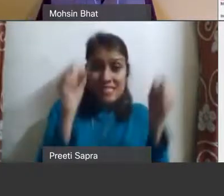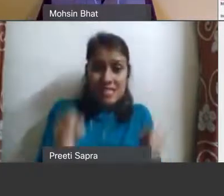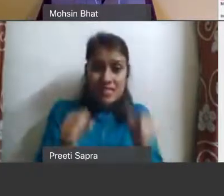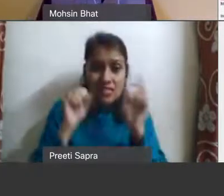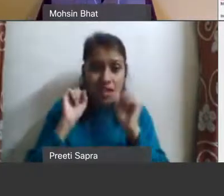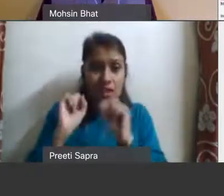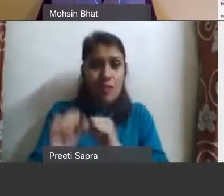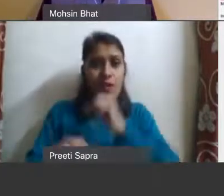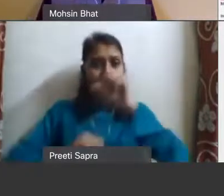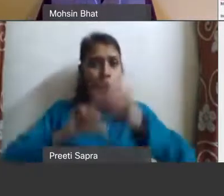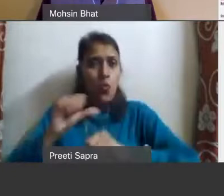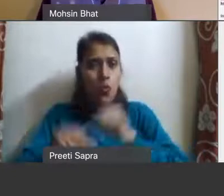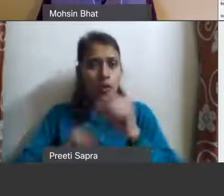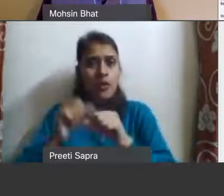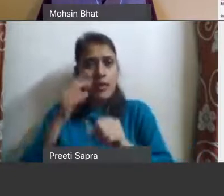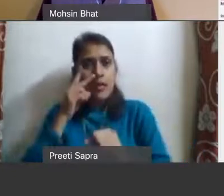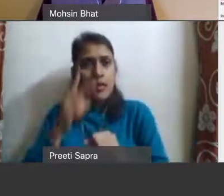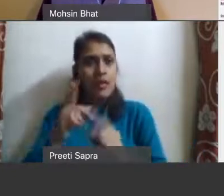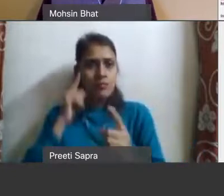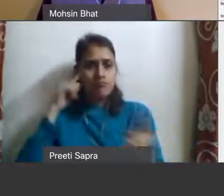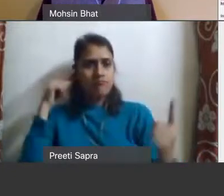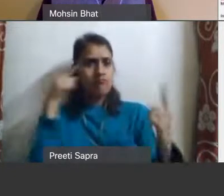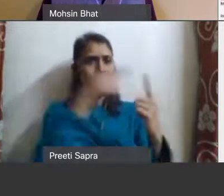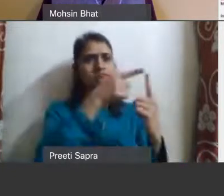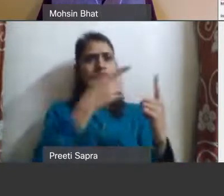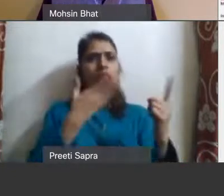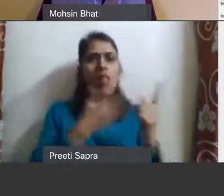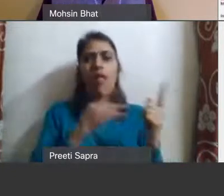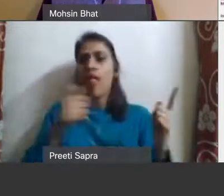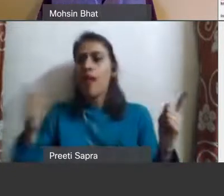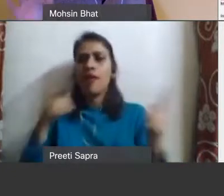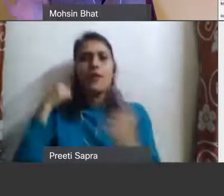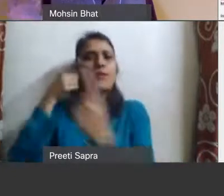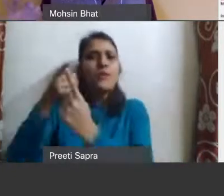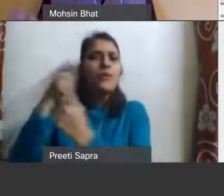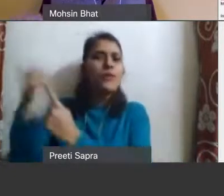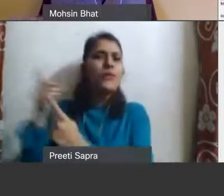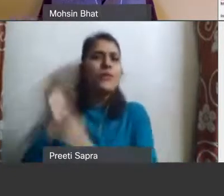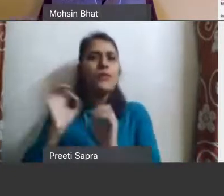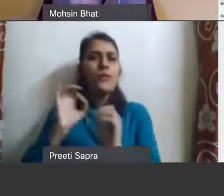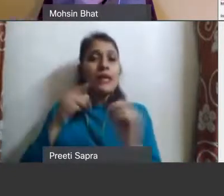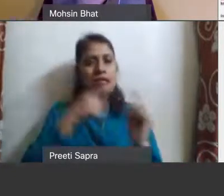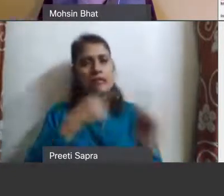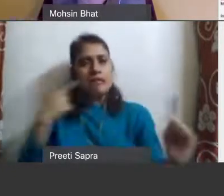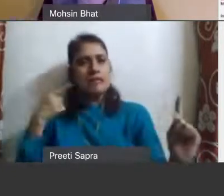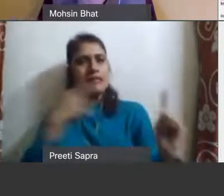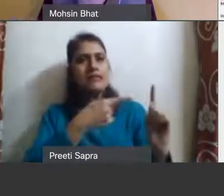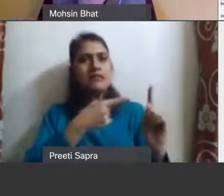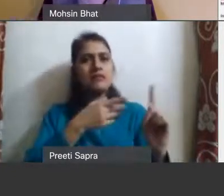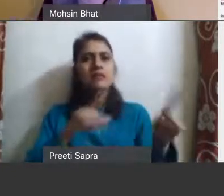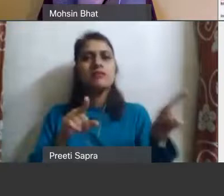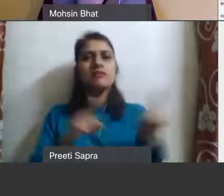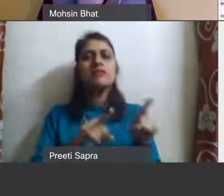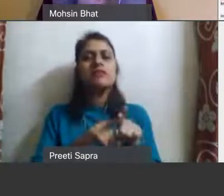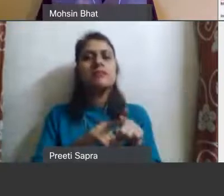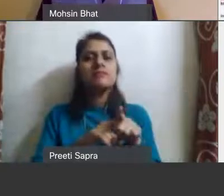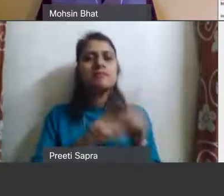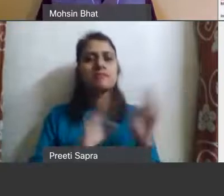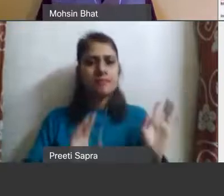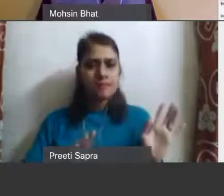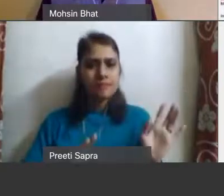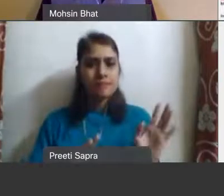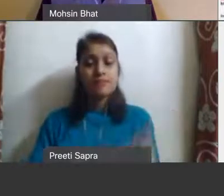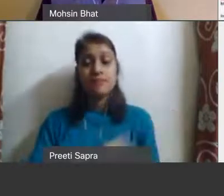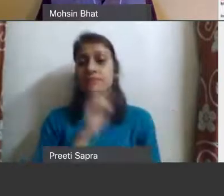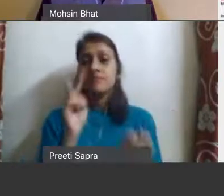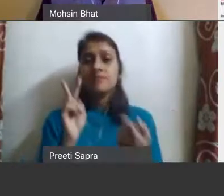or prejudice, which would end up targeting them rather than the others. So that's the first issue I wanted to talk about. The